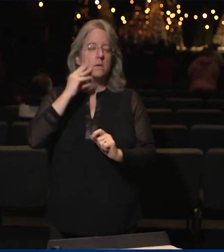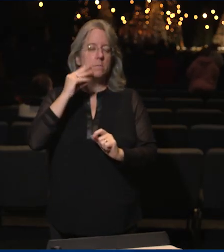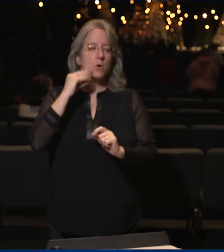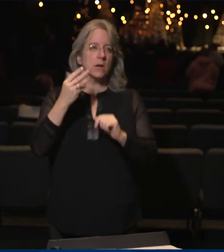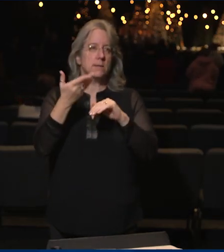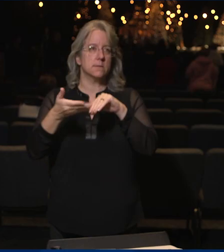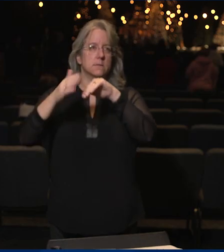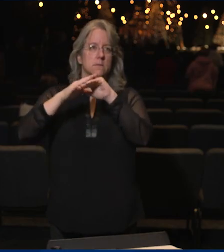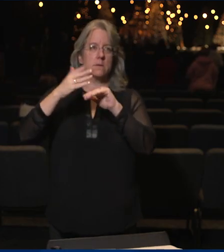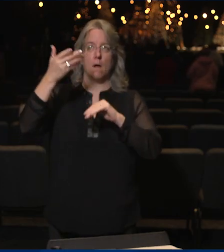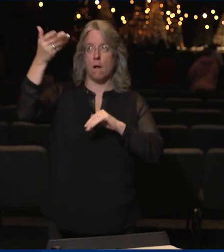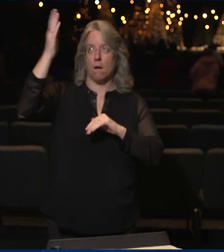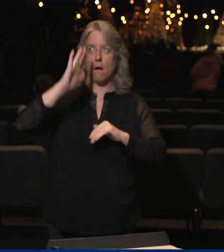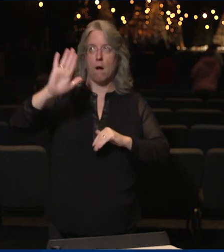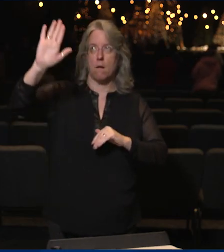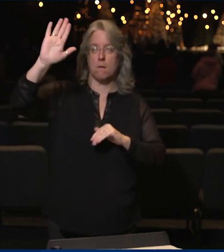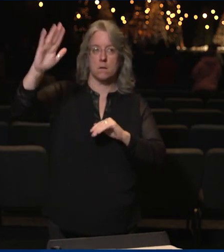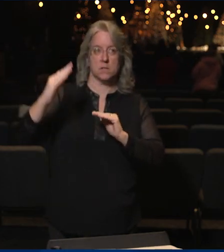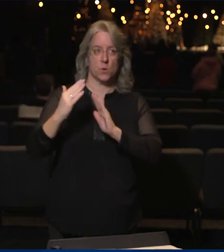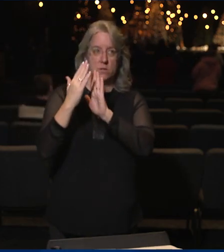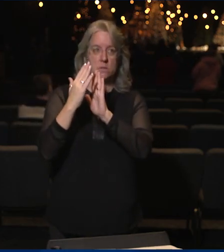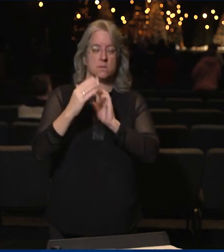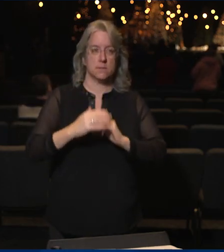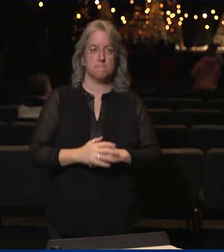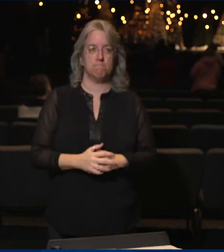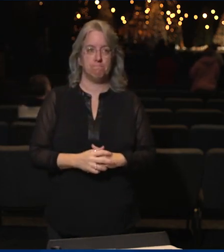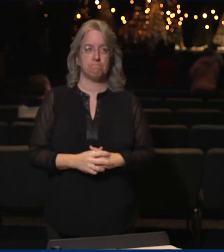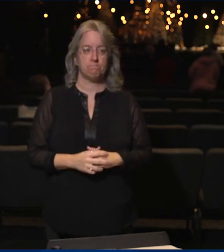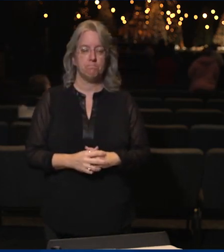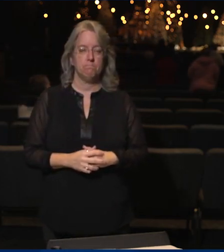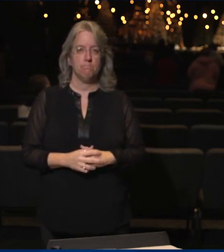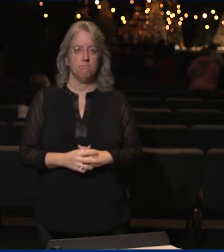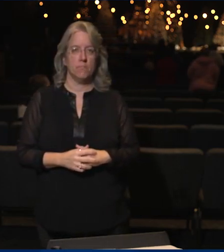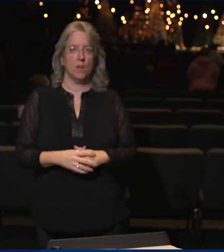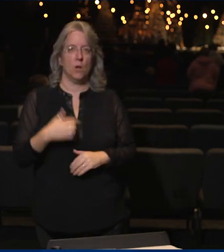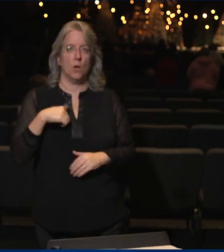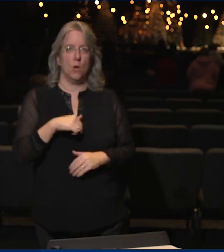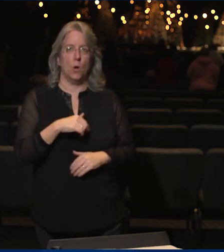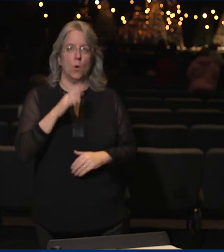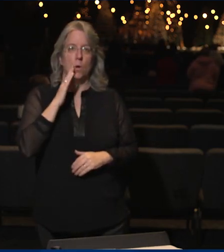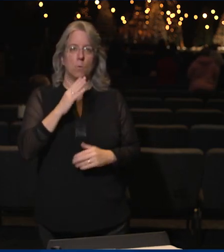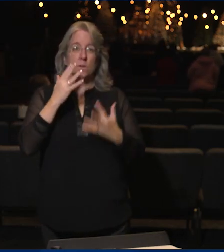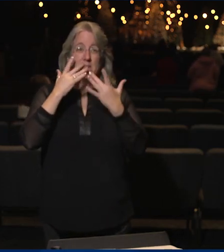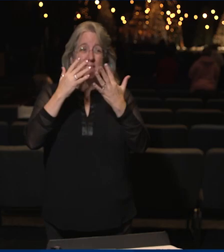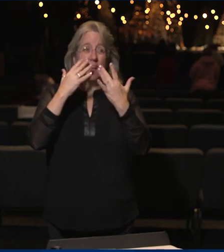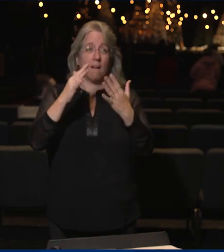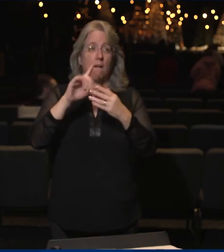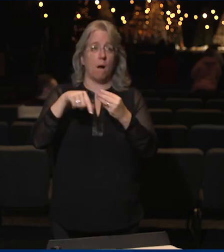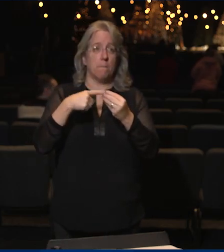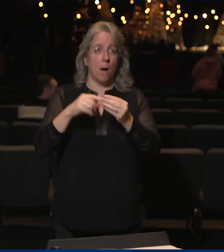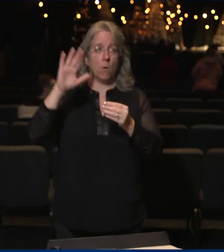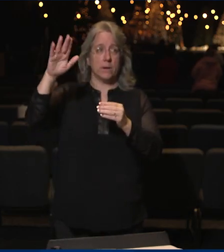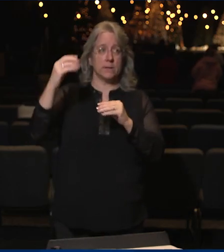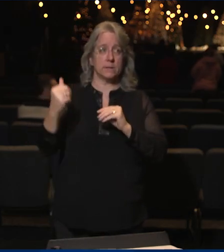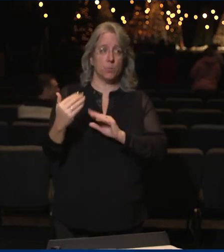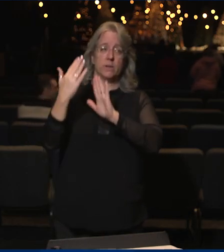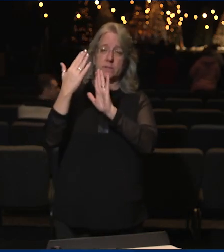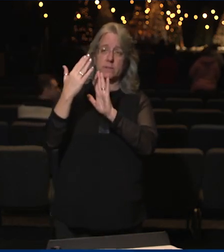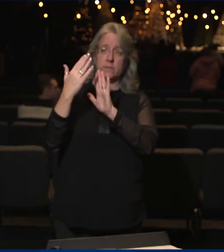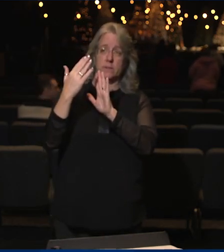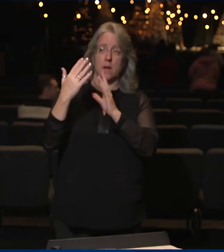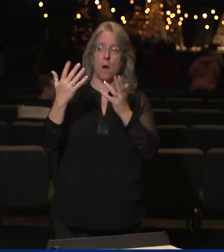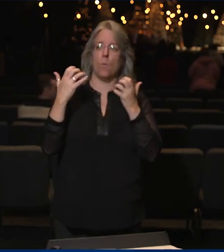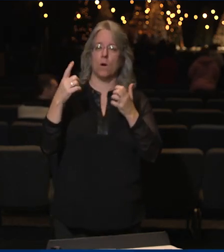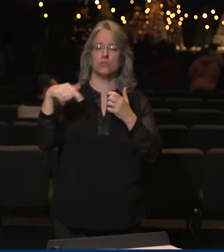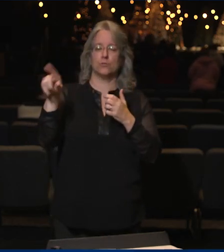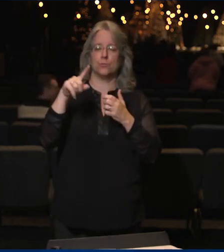so as we close about God's presence, he's going to be singing about God's presence. I want to invite you to engage in one